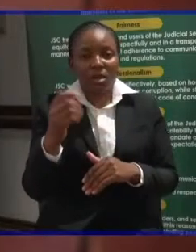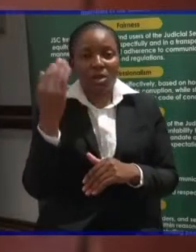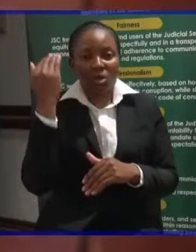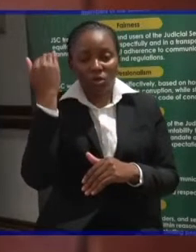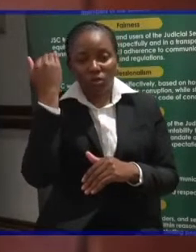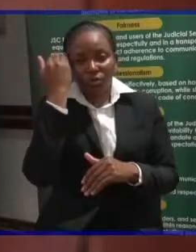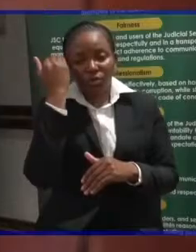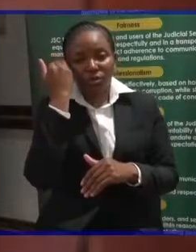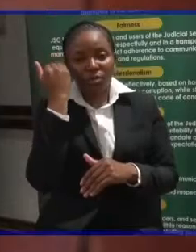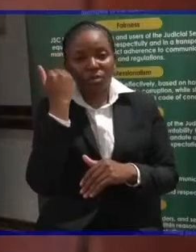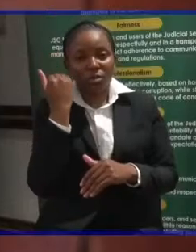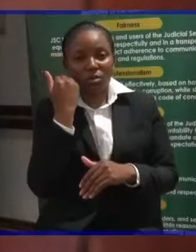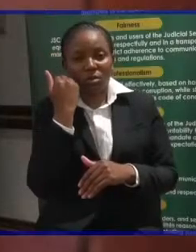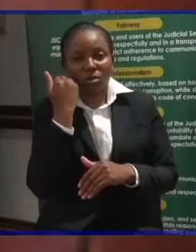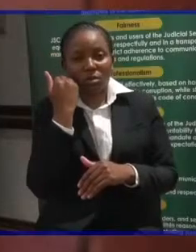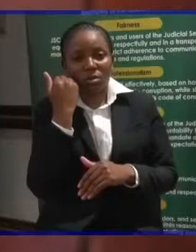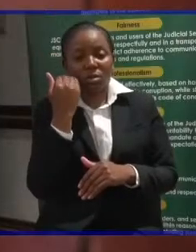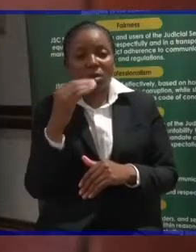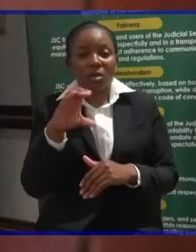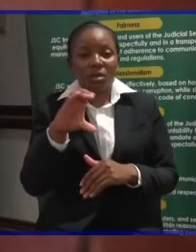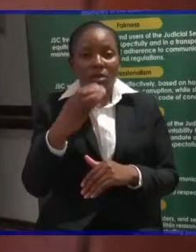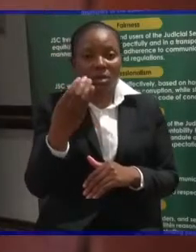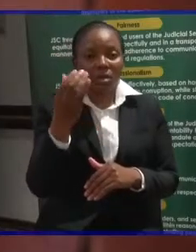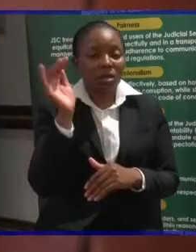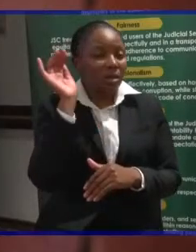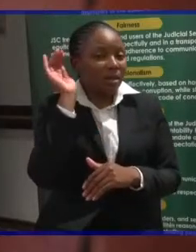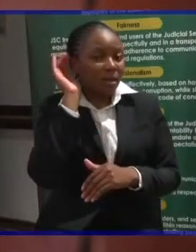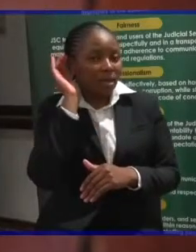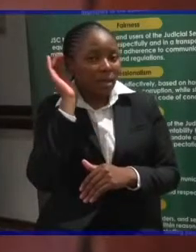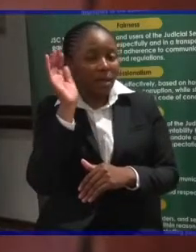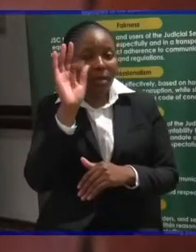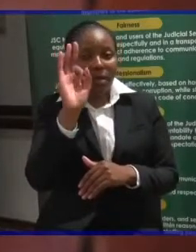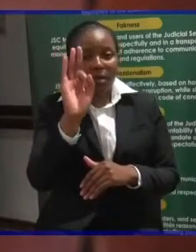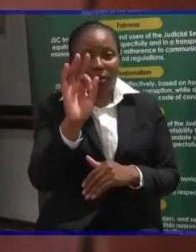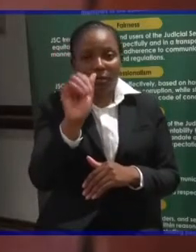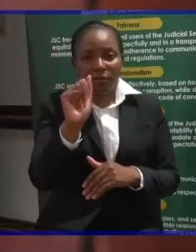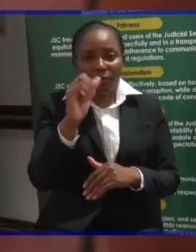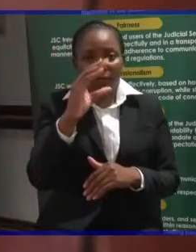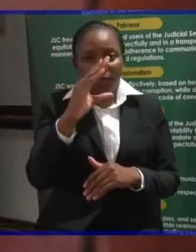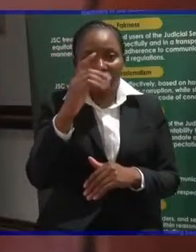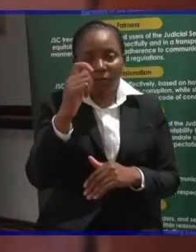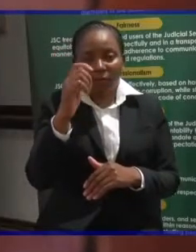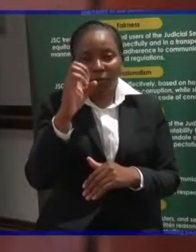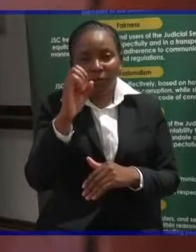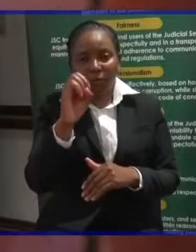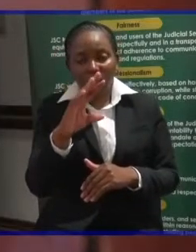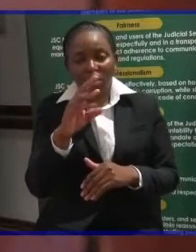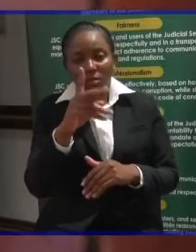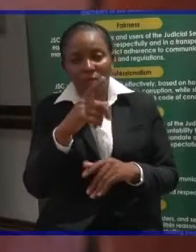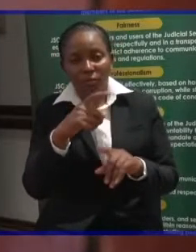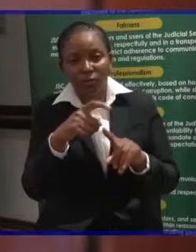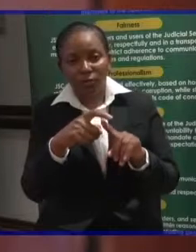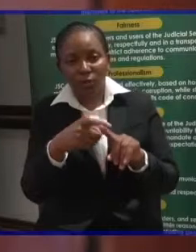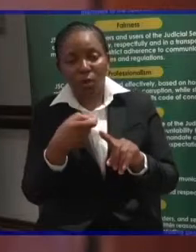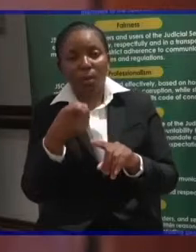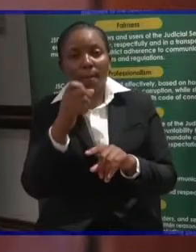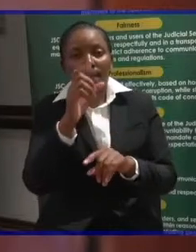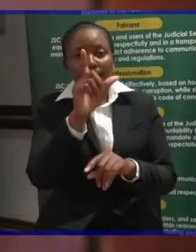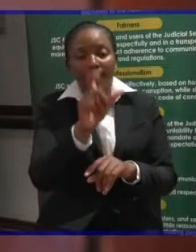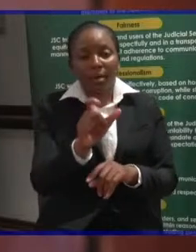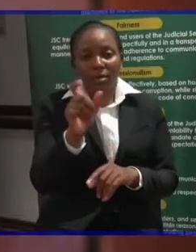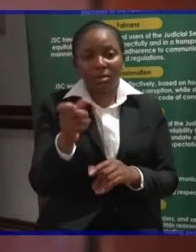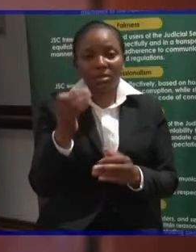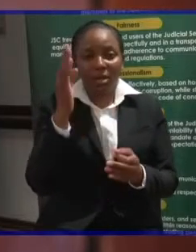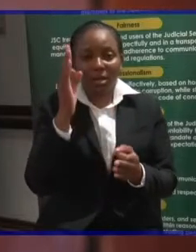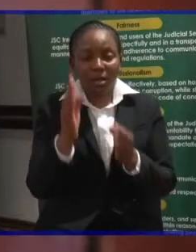judge would hear facts, submissions of facts from the parties, and determine on the issues